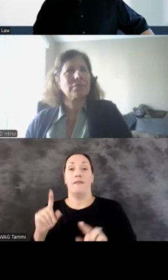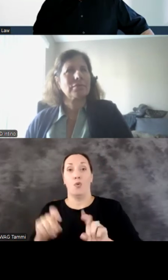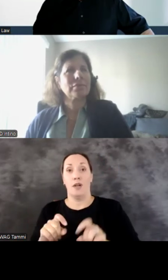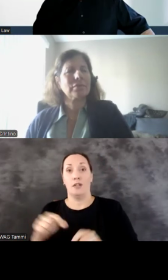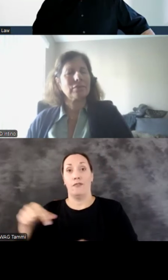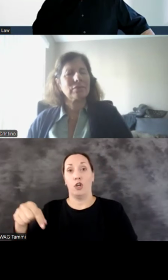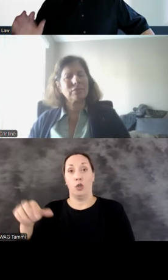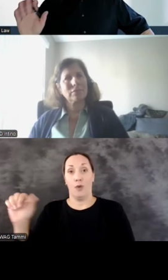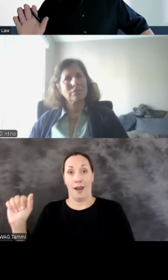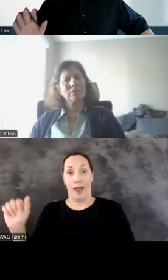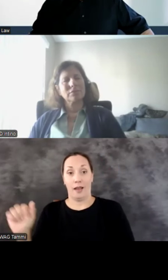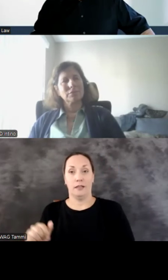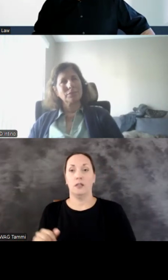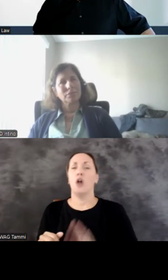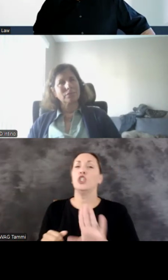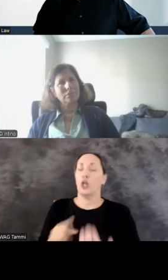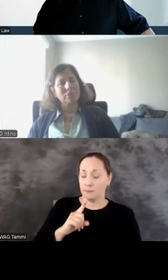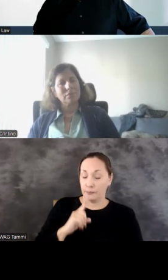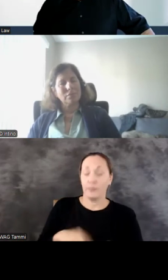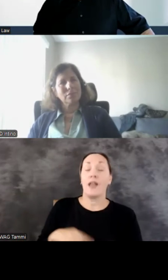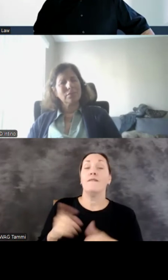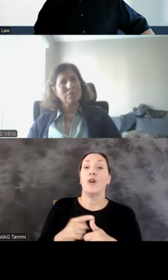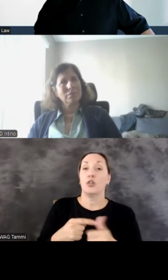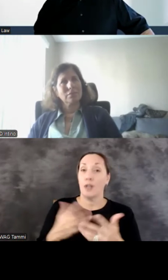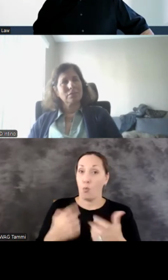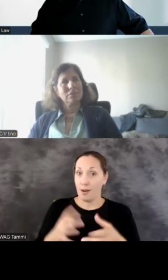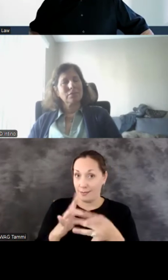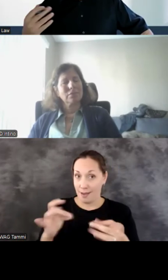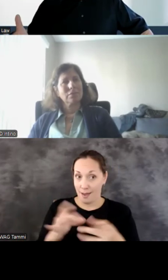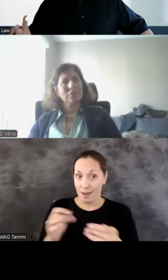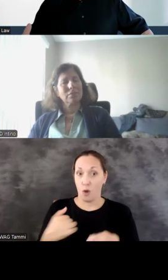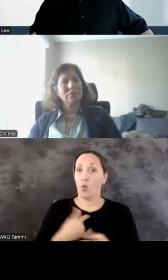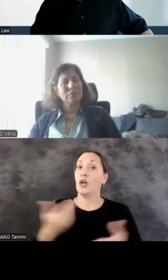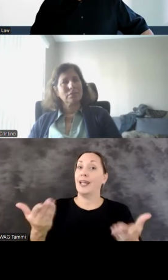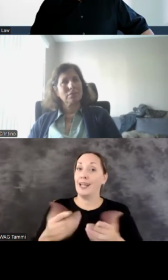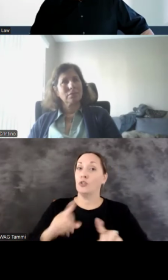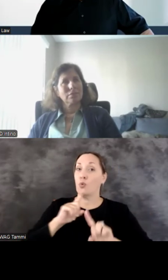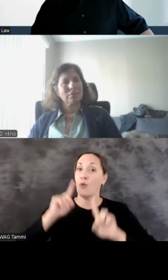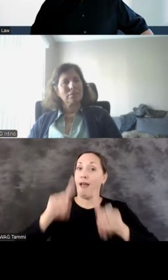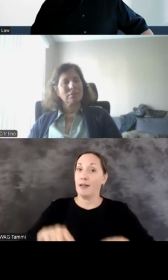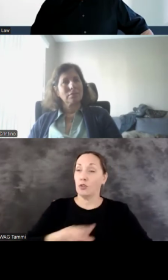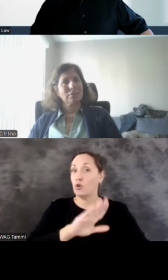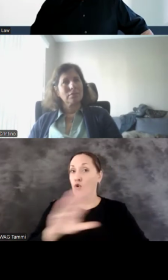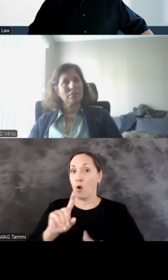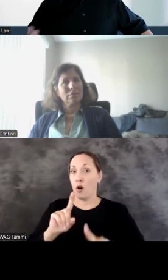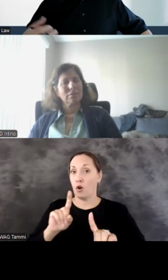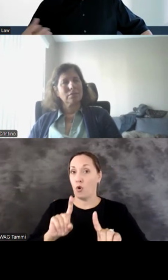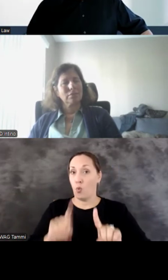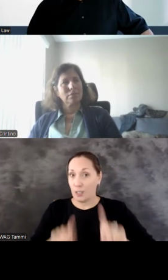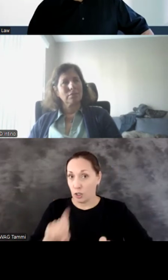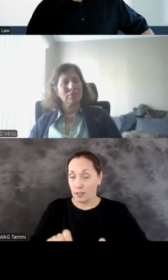and sure, sure. people So may let be me able say to. first off, we are here to answer the questions, and we are here to